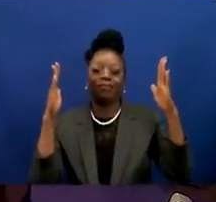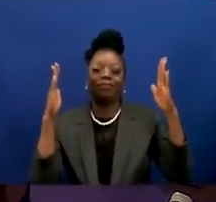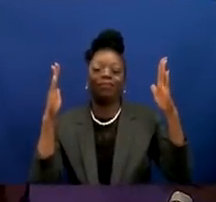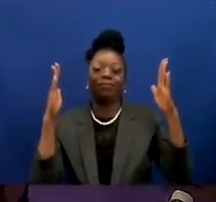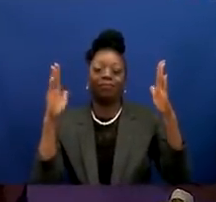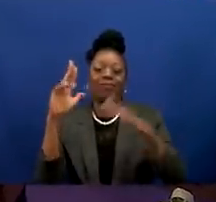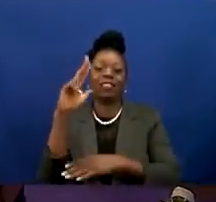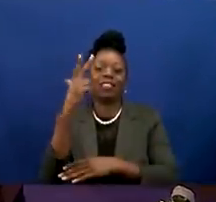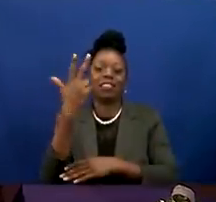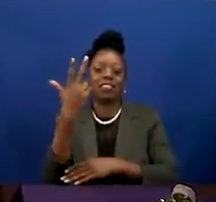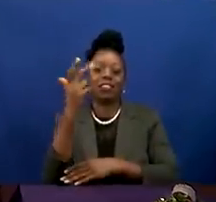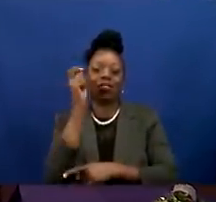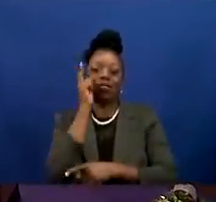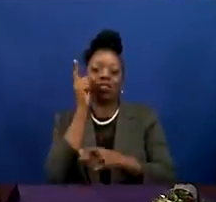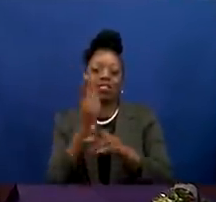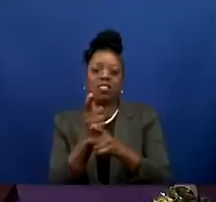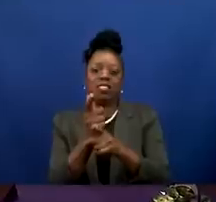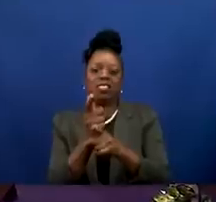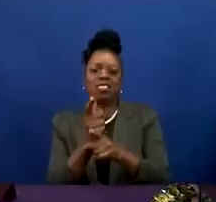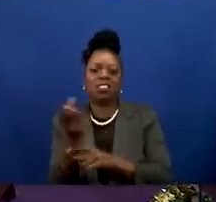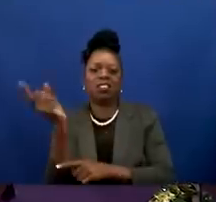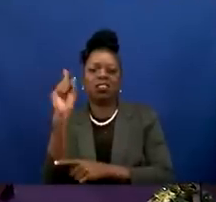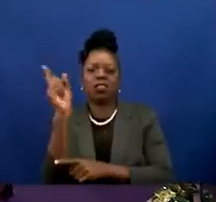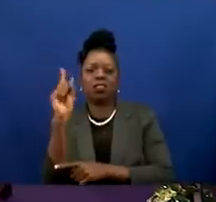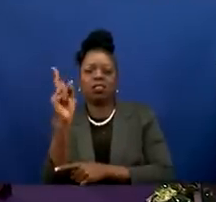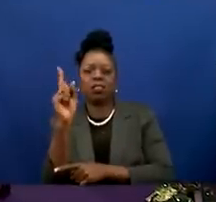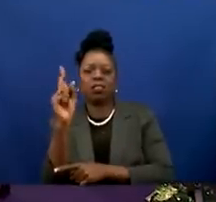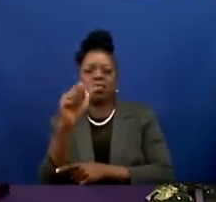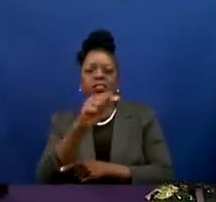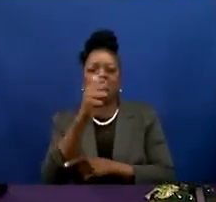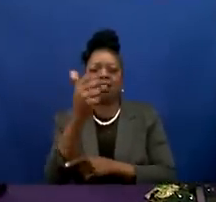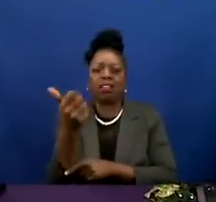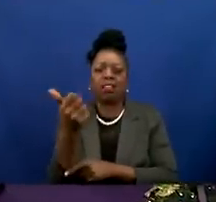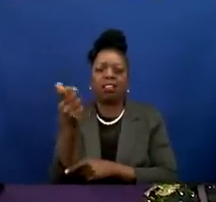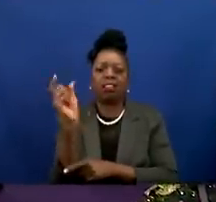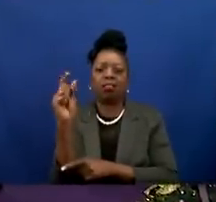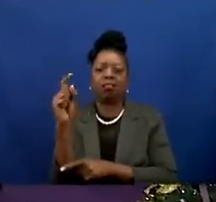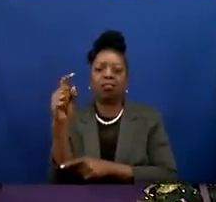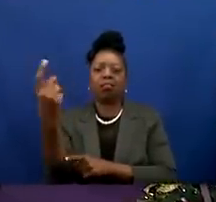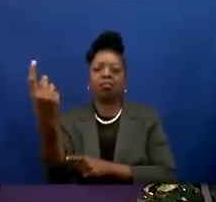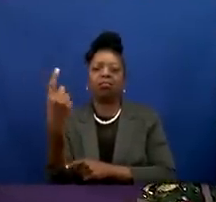The three sisters are here. Is there another who needs to come? Is there another?